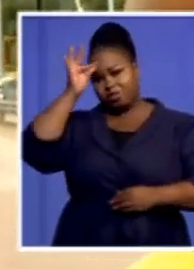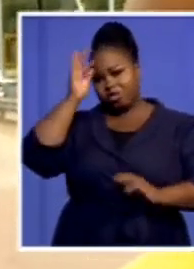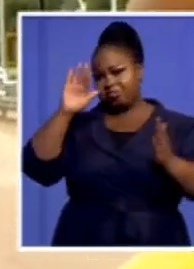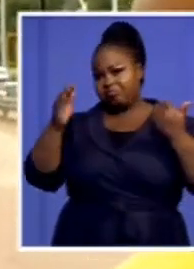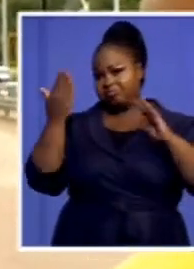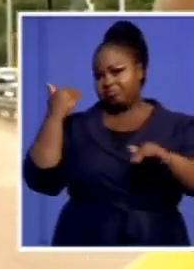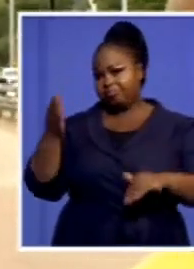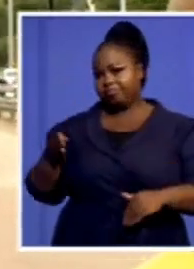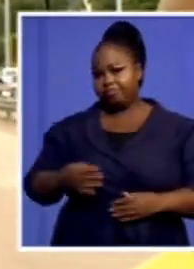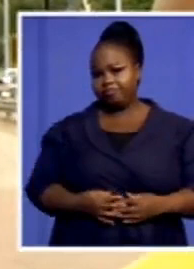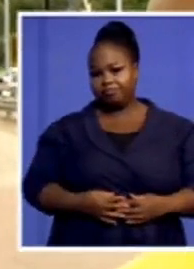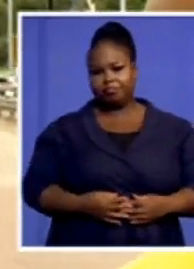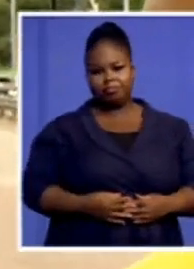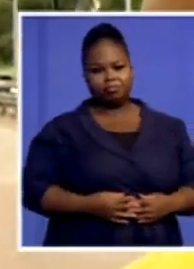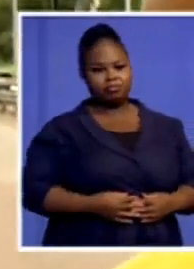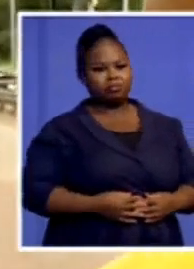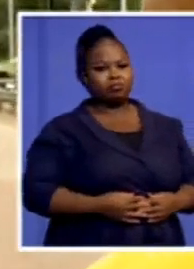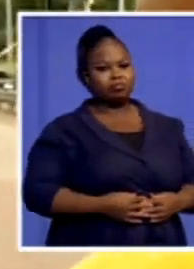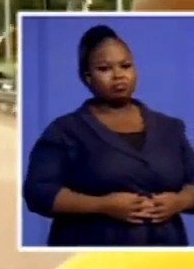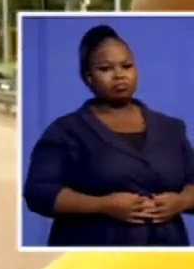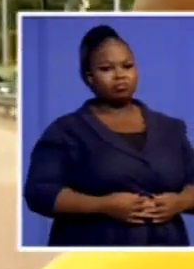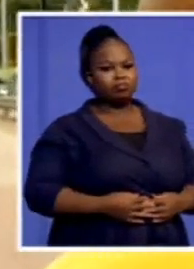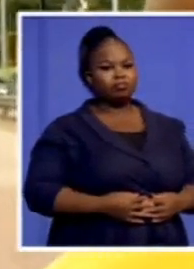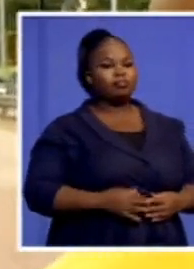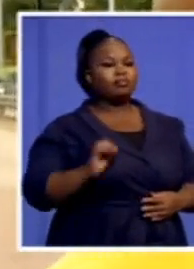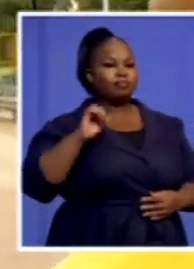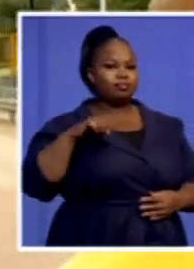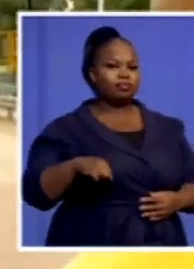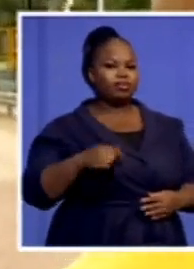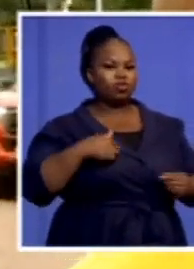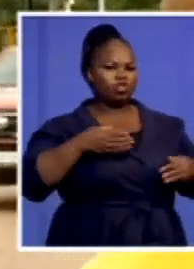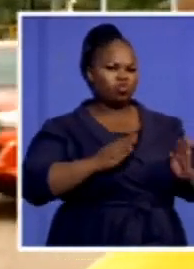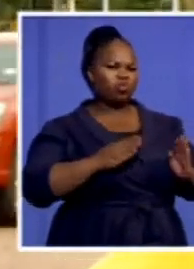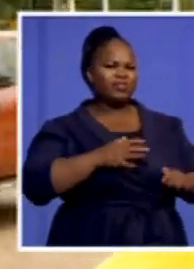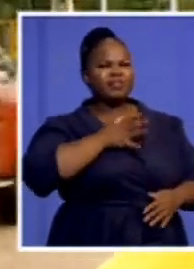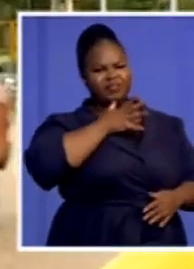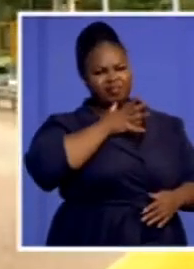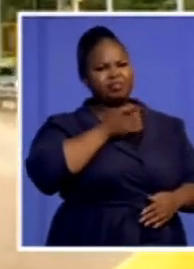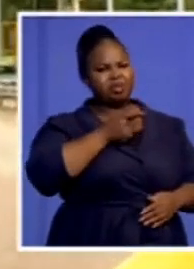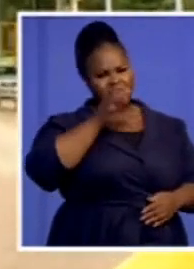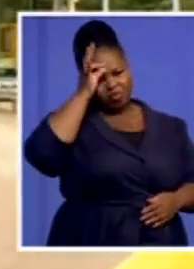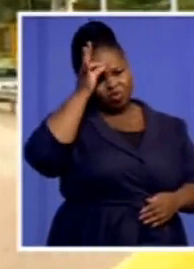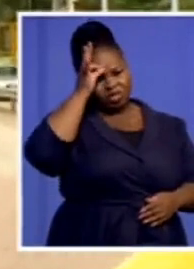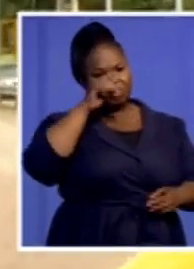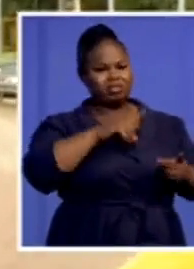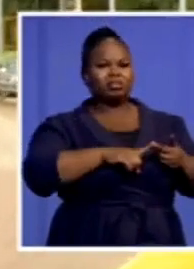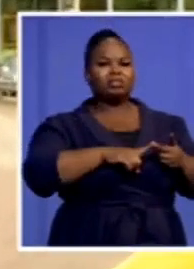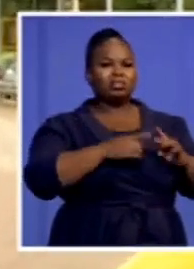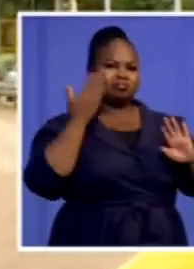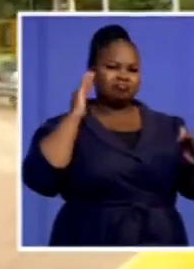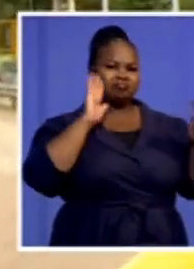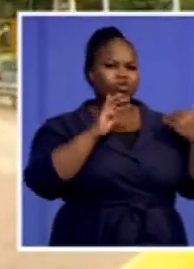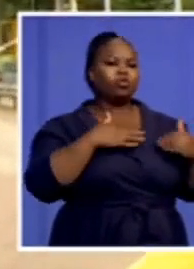Ya kae o tseleng o tletse maponese ma traffic re ikutlwa re bolokegile le ba re